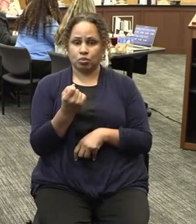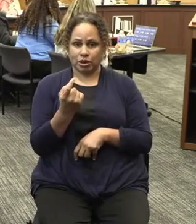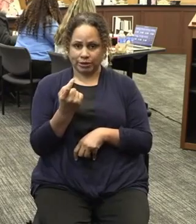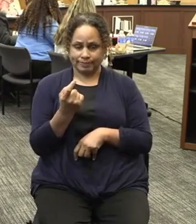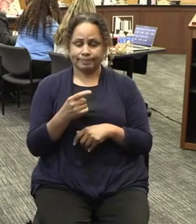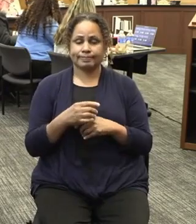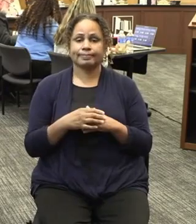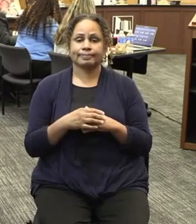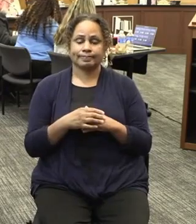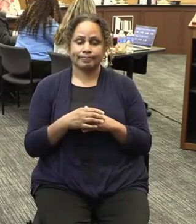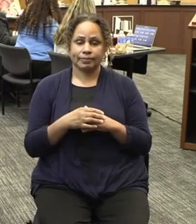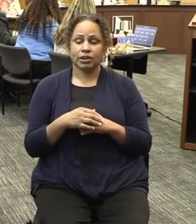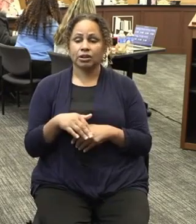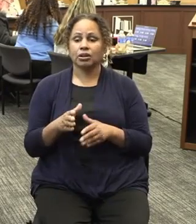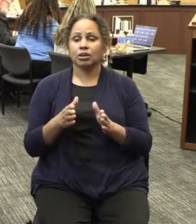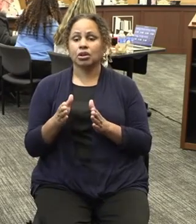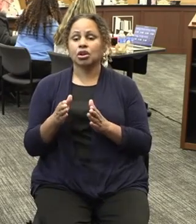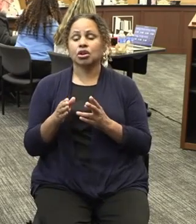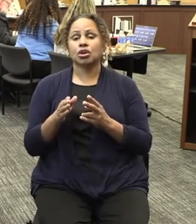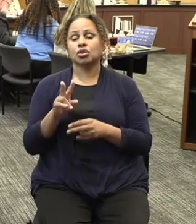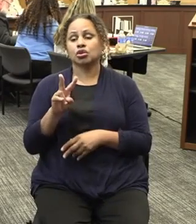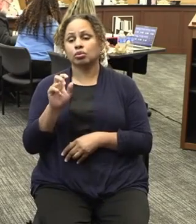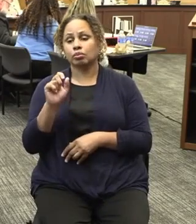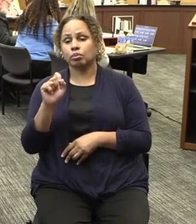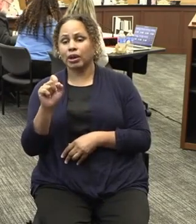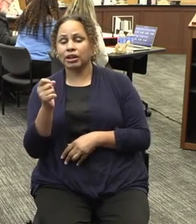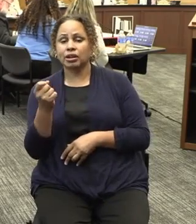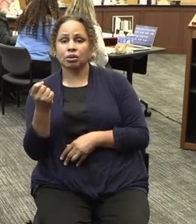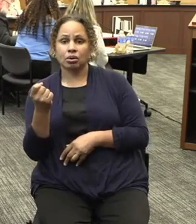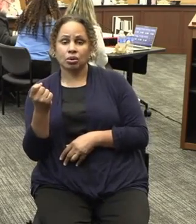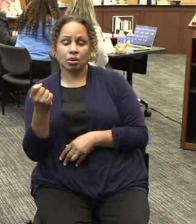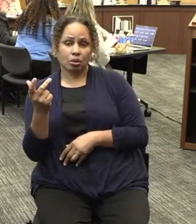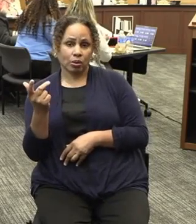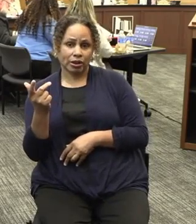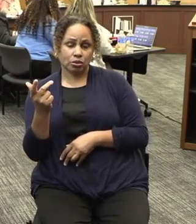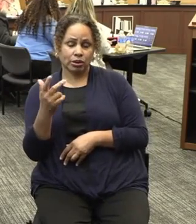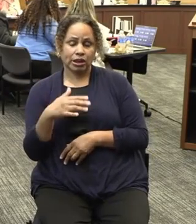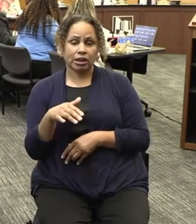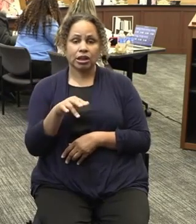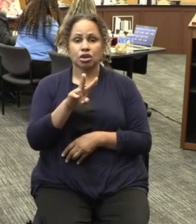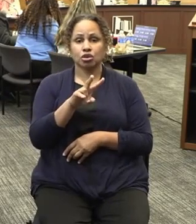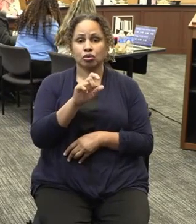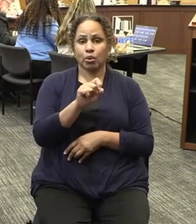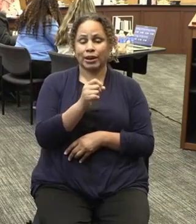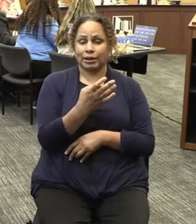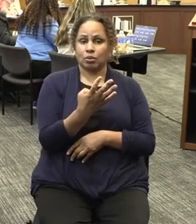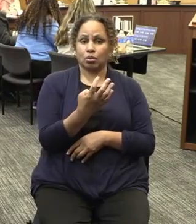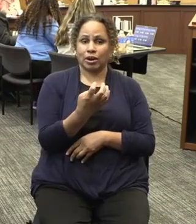2.13. 2.14,